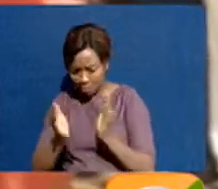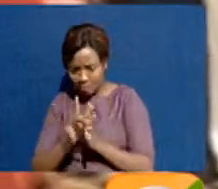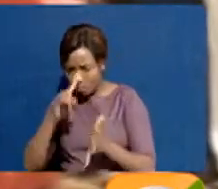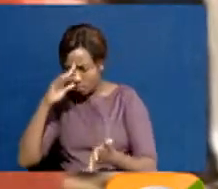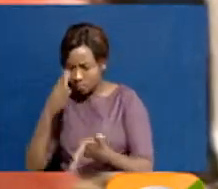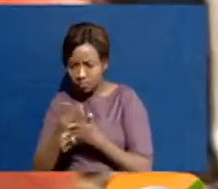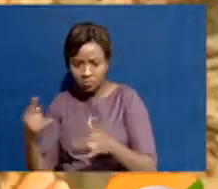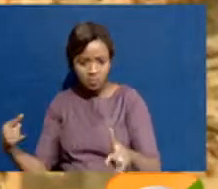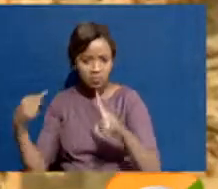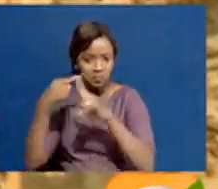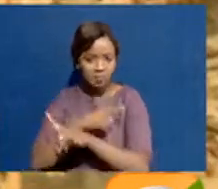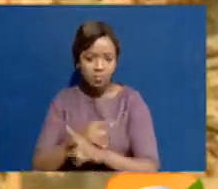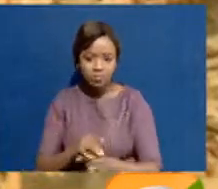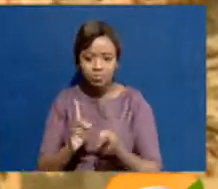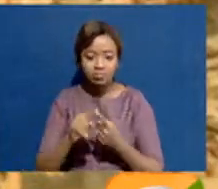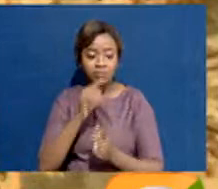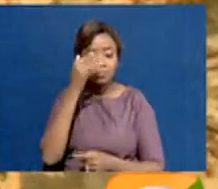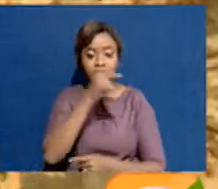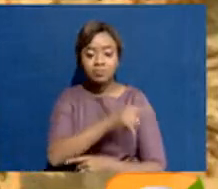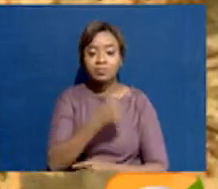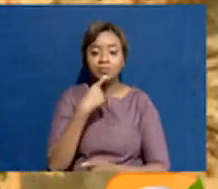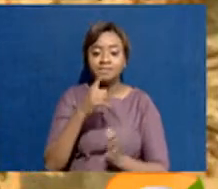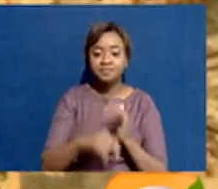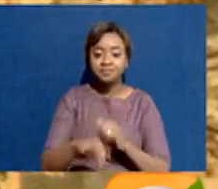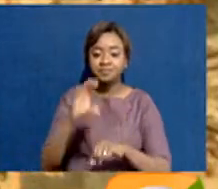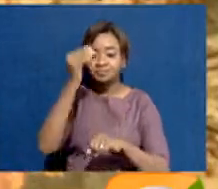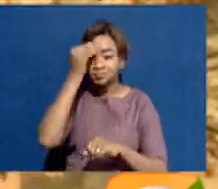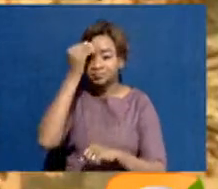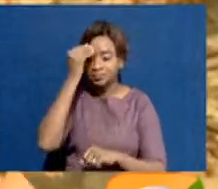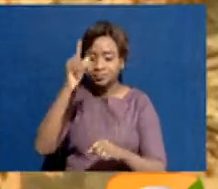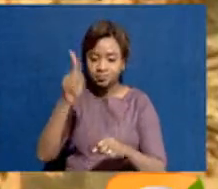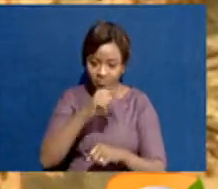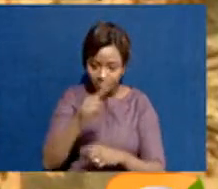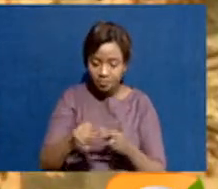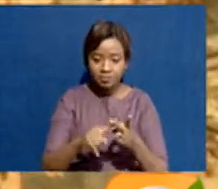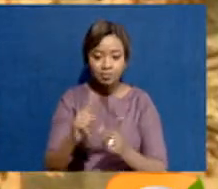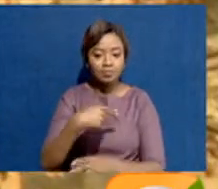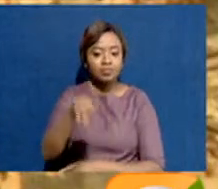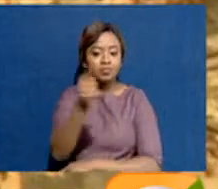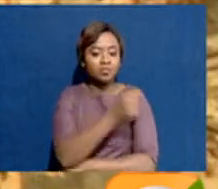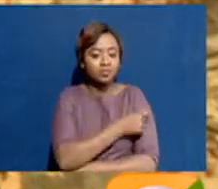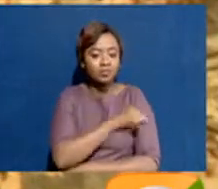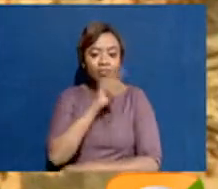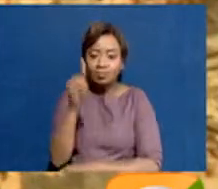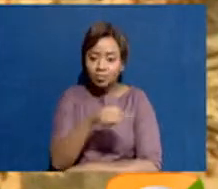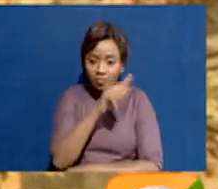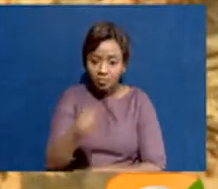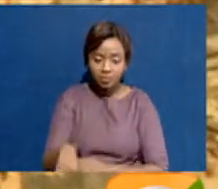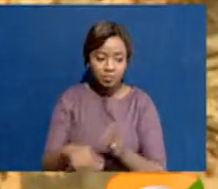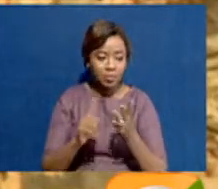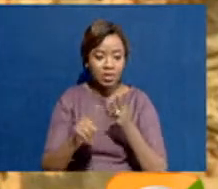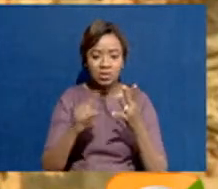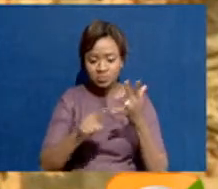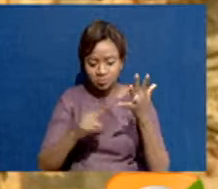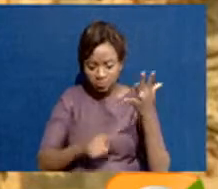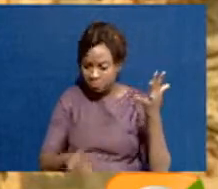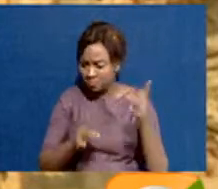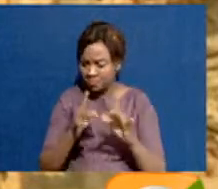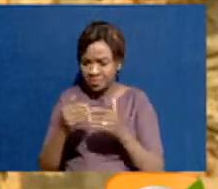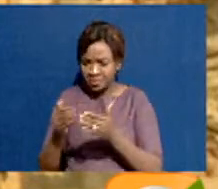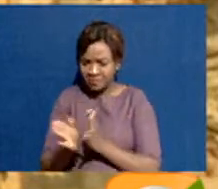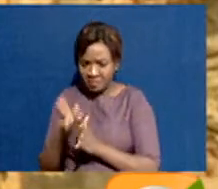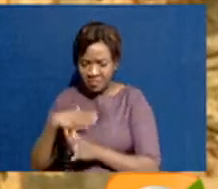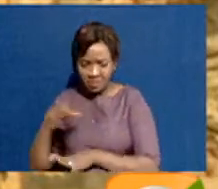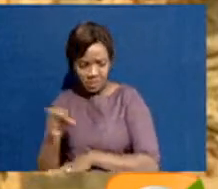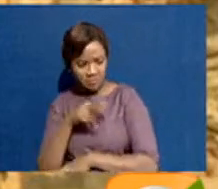makosa, elimu, ni makosa, hospitali, ni makosa. Vitu kama hivyo vilianza sasa kwenda na